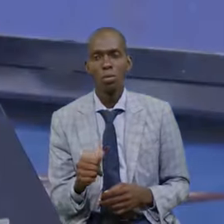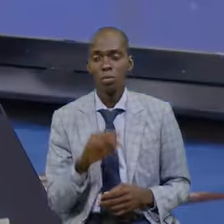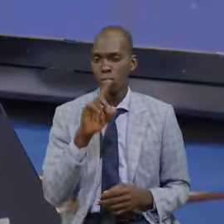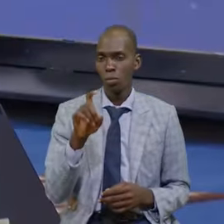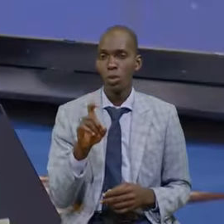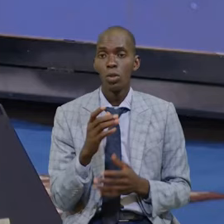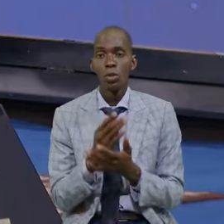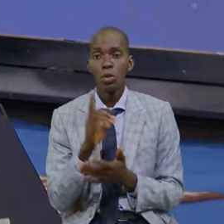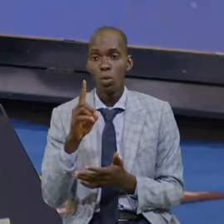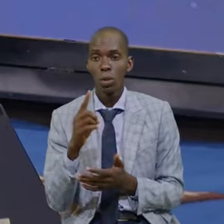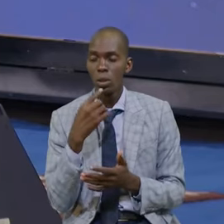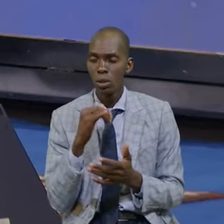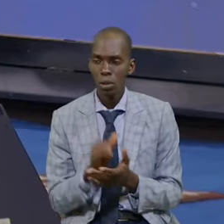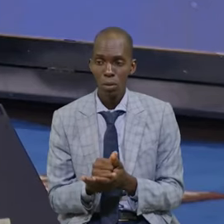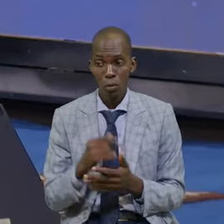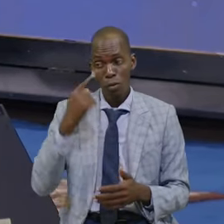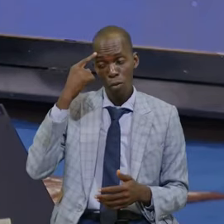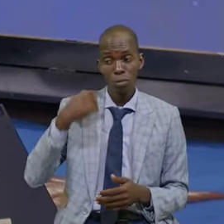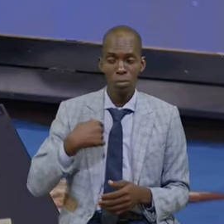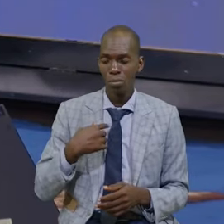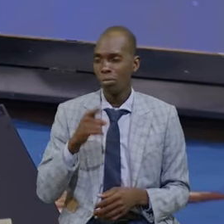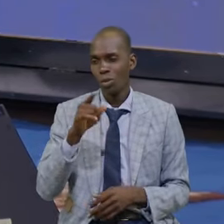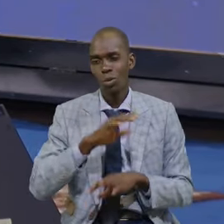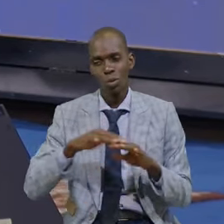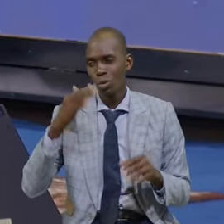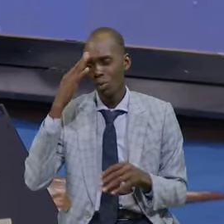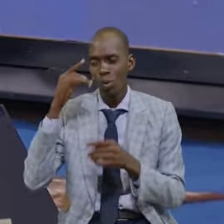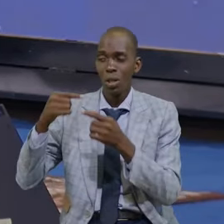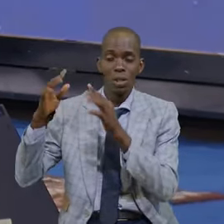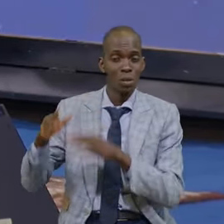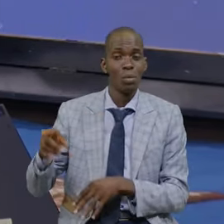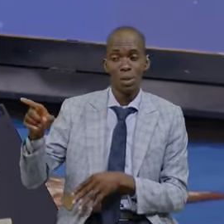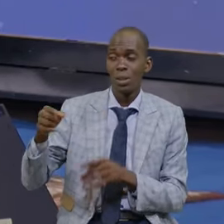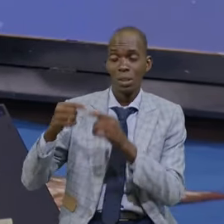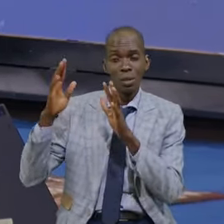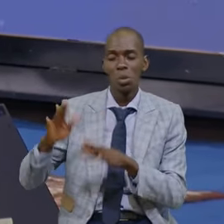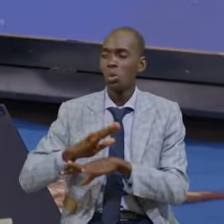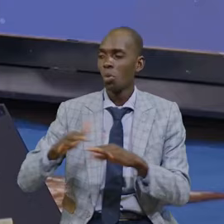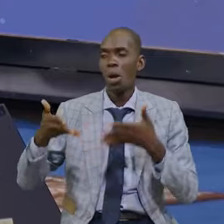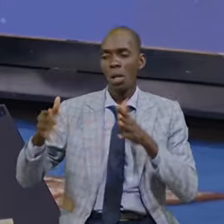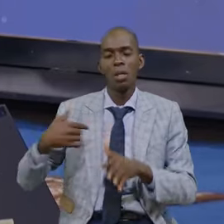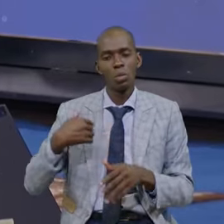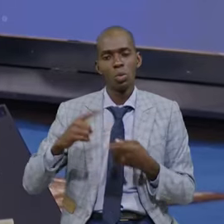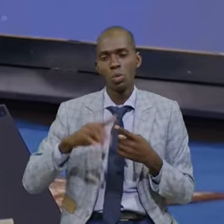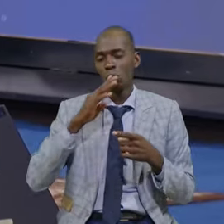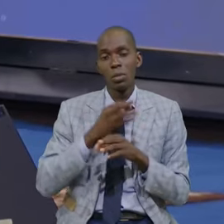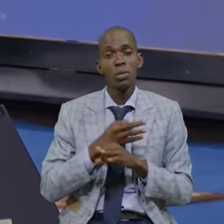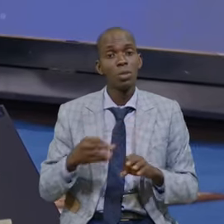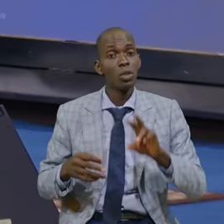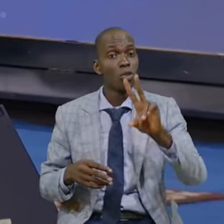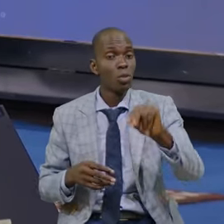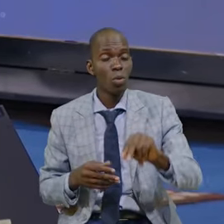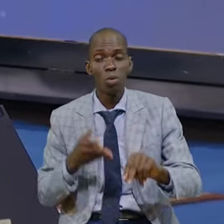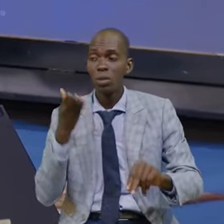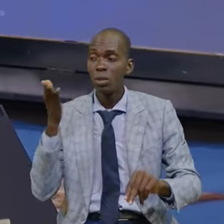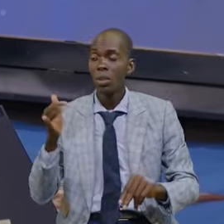me. You know those enemies? They are the ones that will not allow me to be free. There's no enemy that